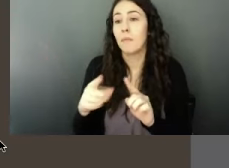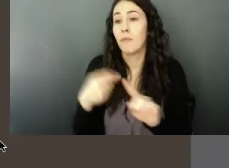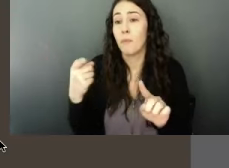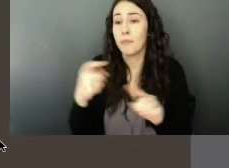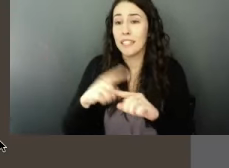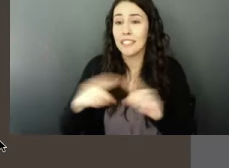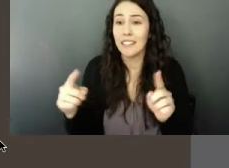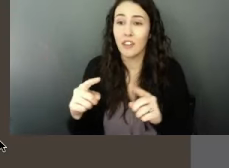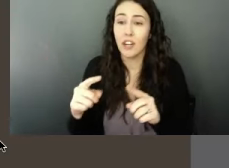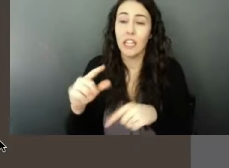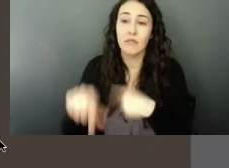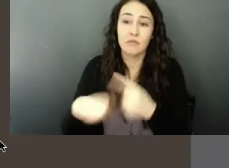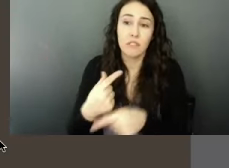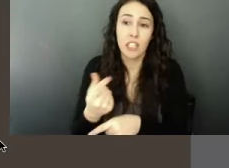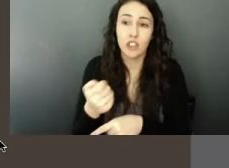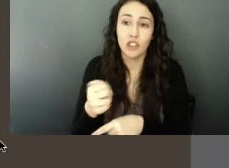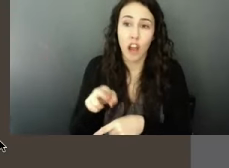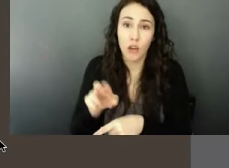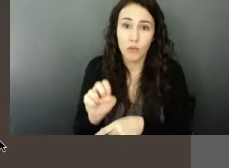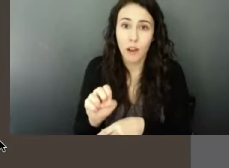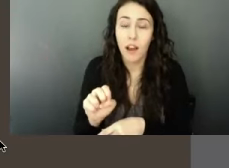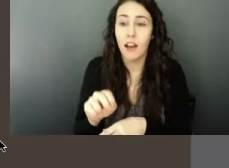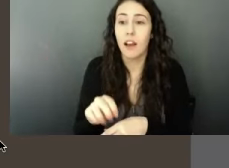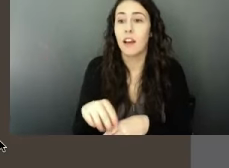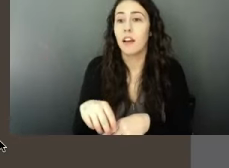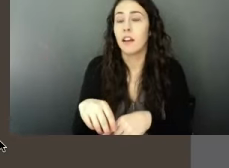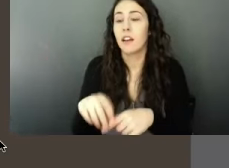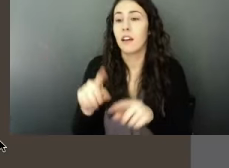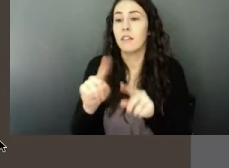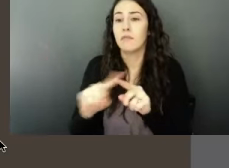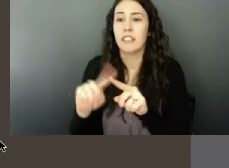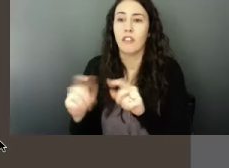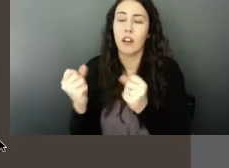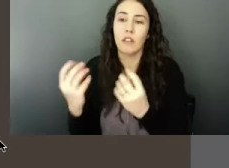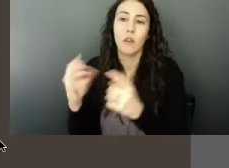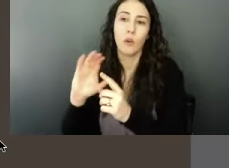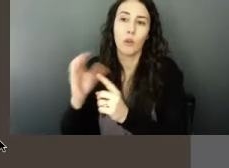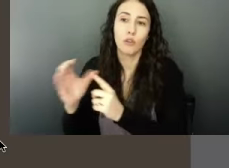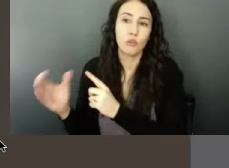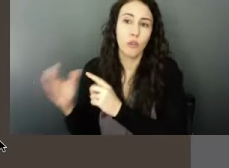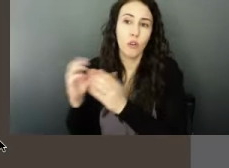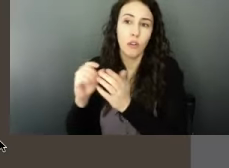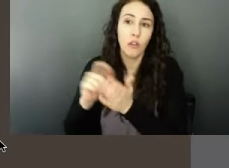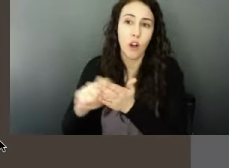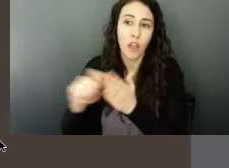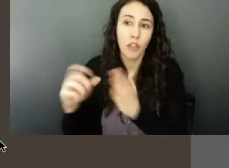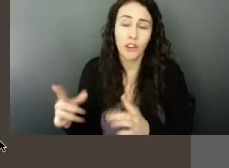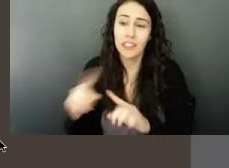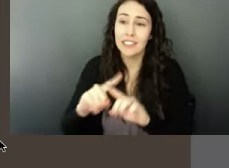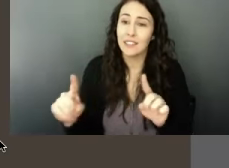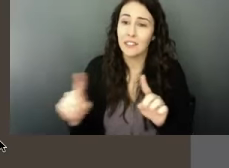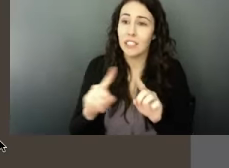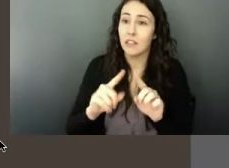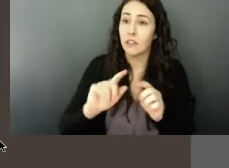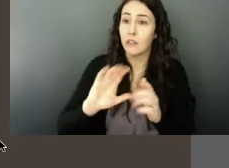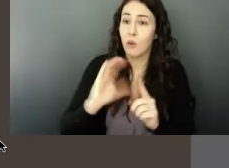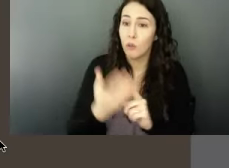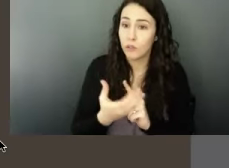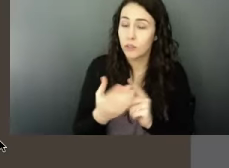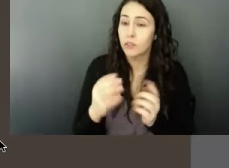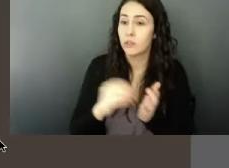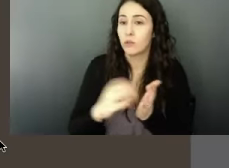from multicultural authors, from different cultures. Students want to see themselves